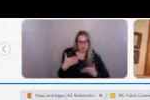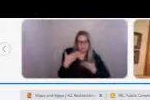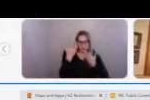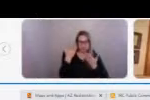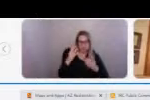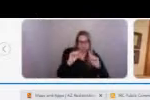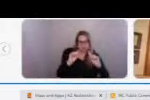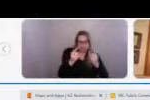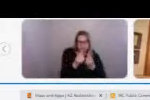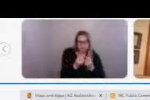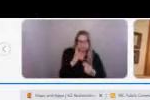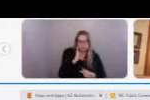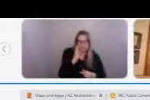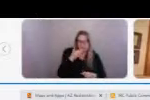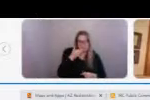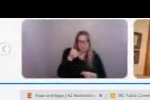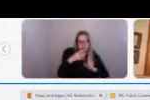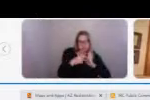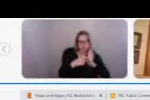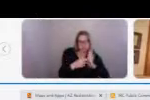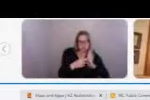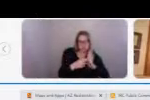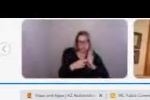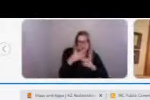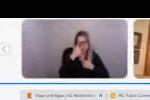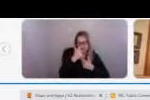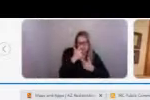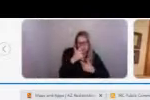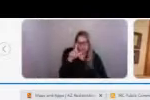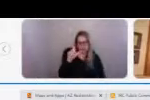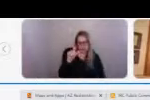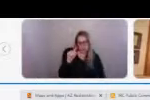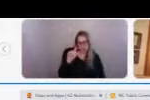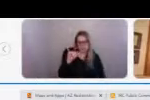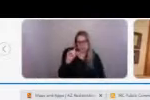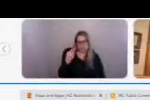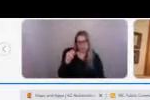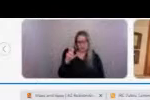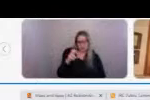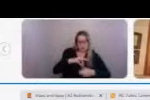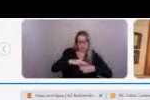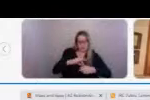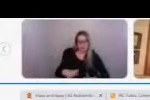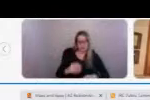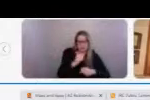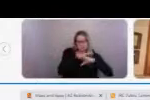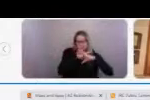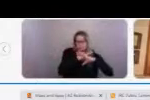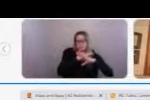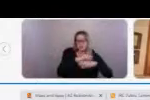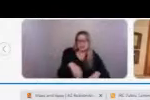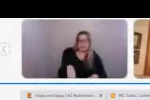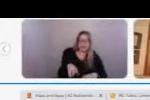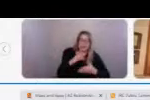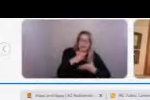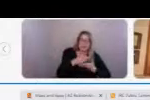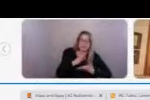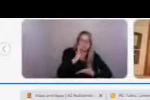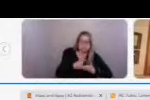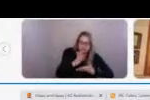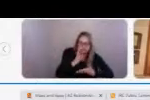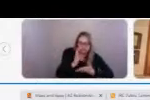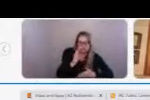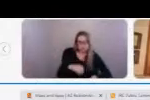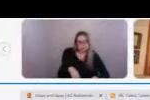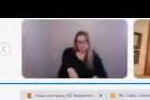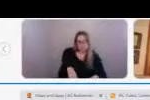districts would best represent the best interest of latino voters and and protect the voting rights act um we've